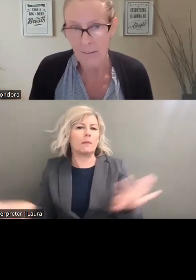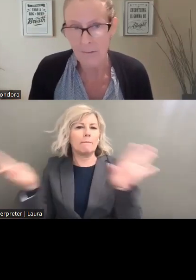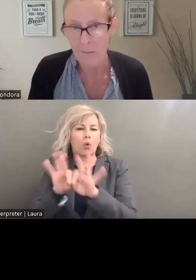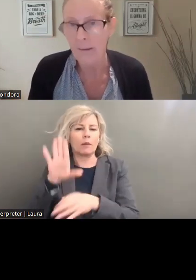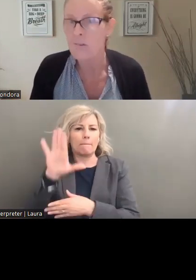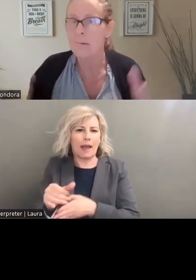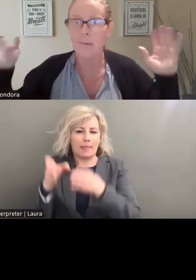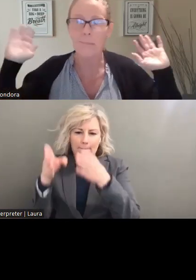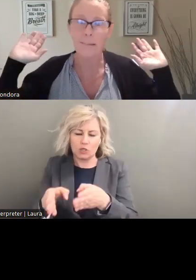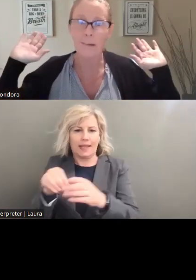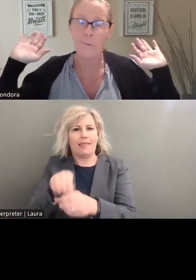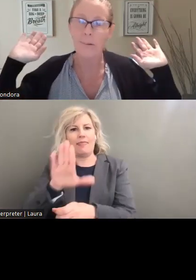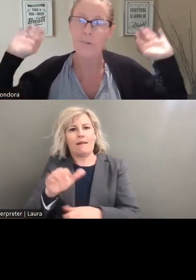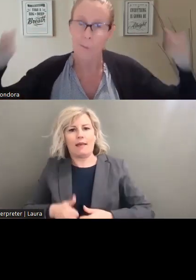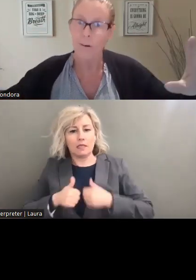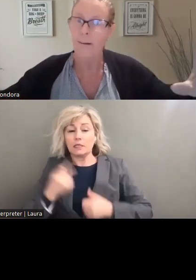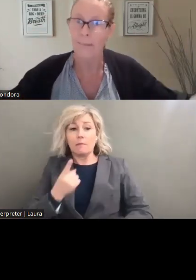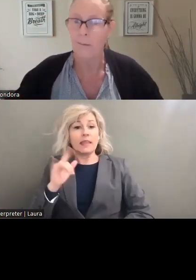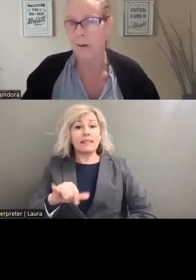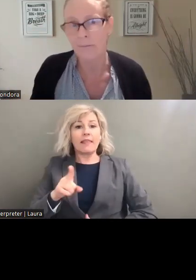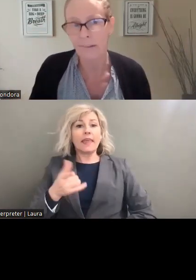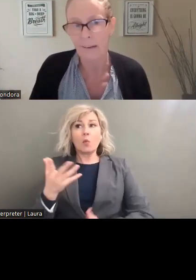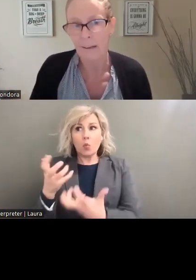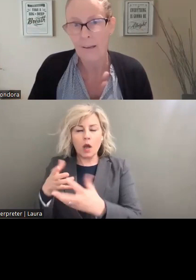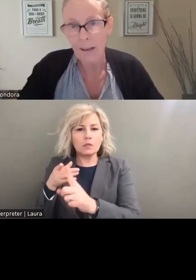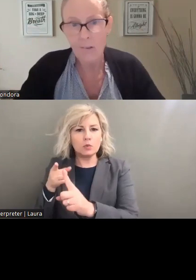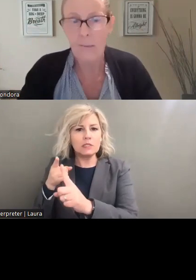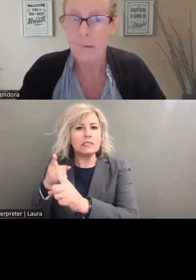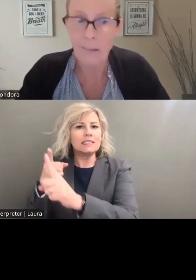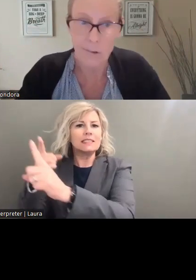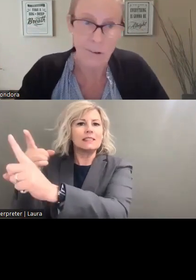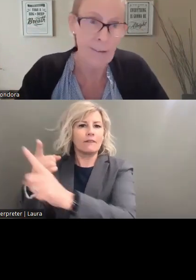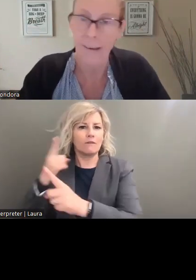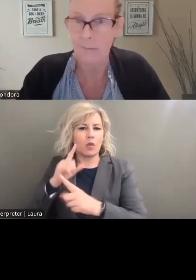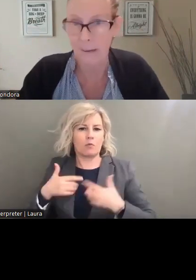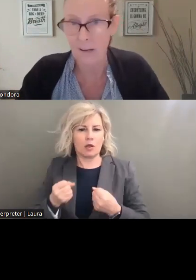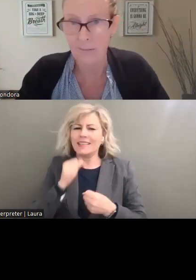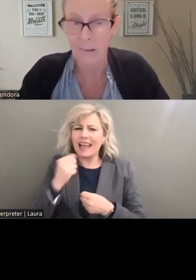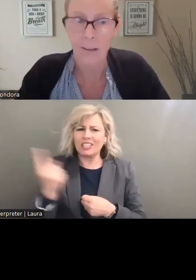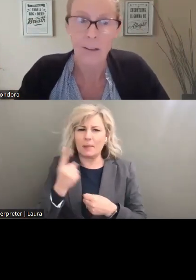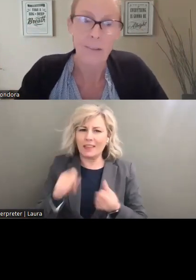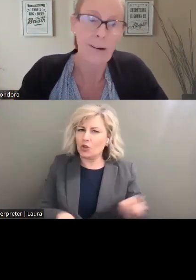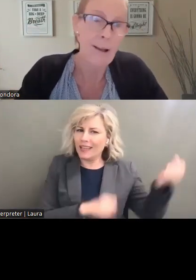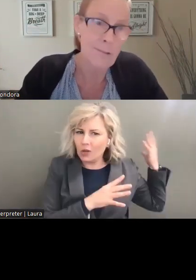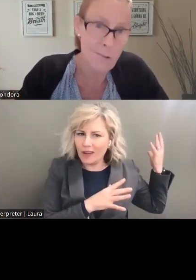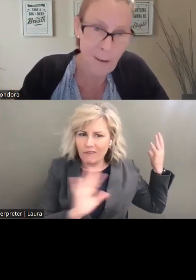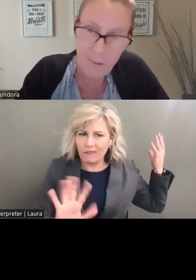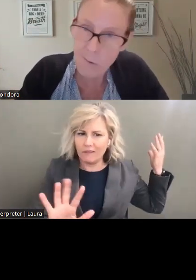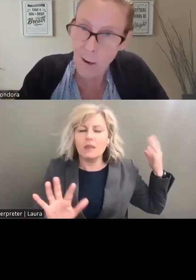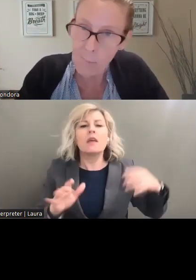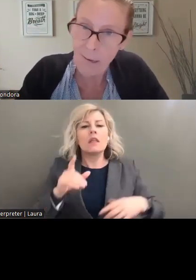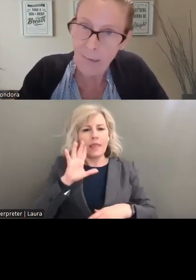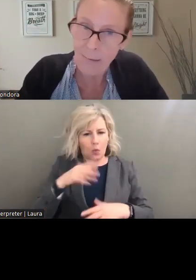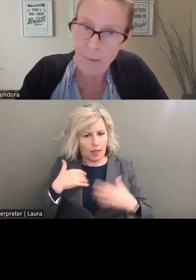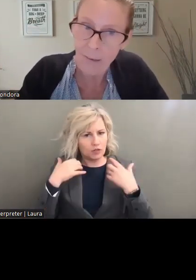their lives. Okay, it should be something that they're moving toward in their recovery, not just something that they're trying to get rid of. They're going to have strengths